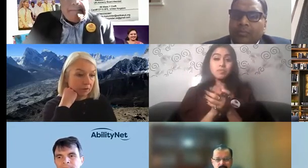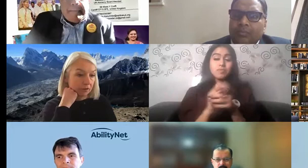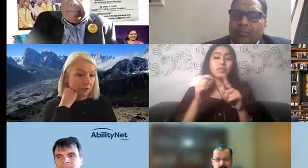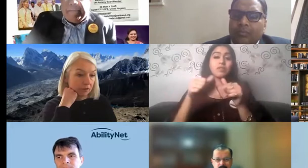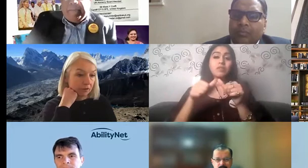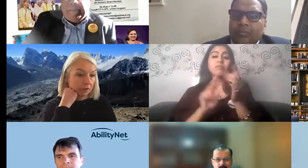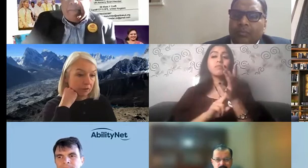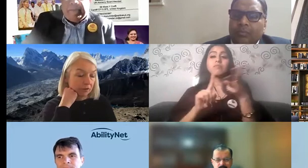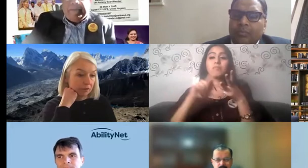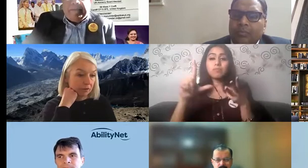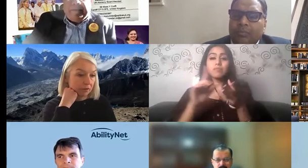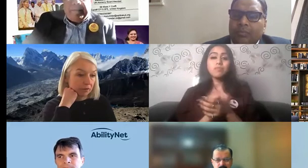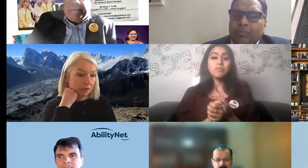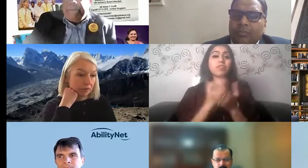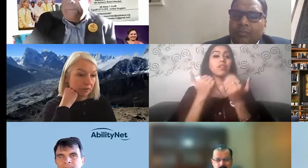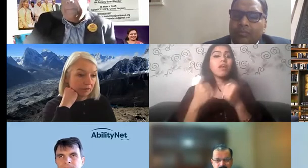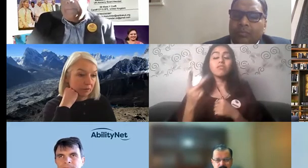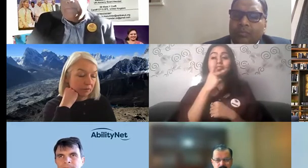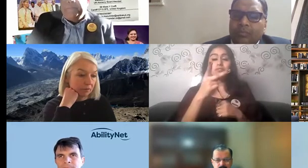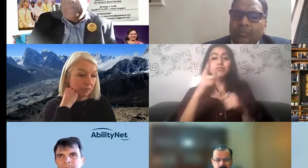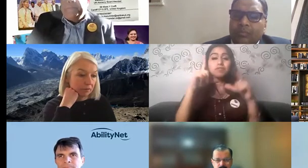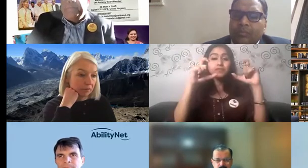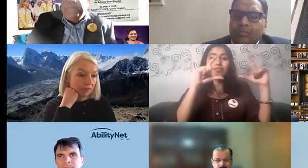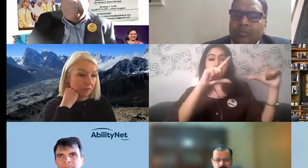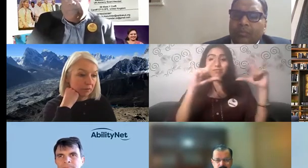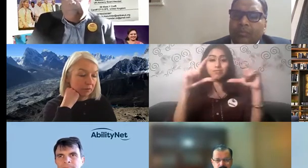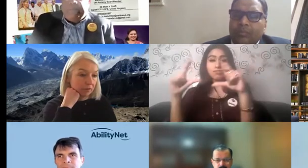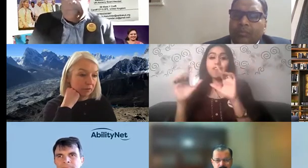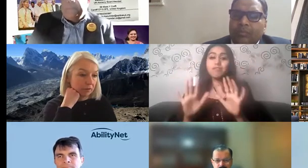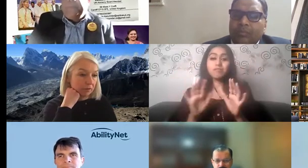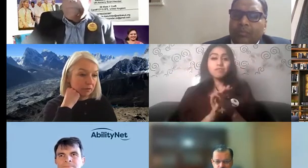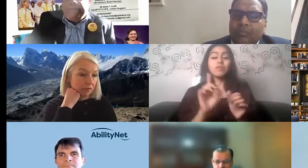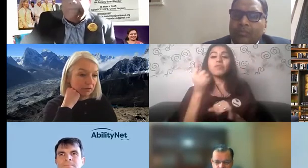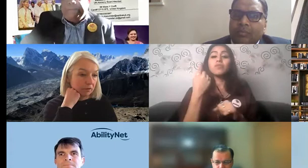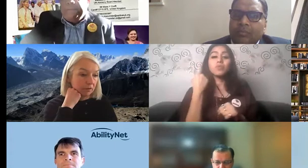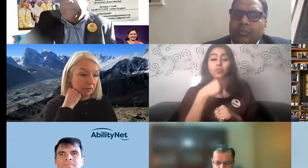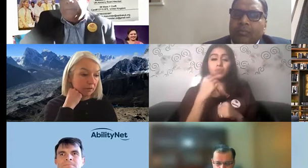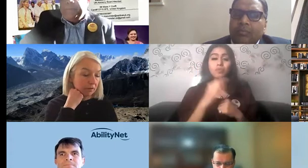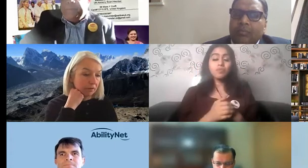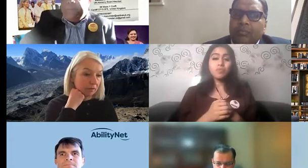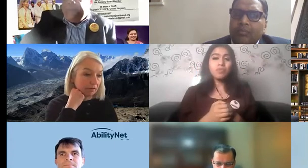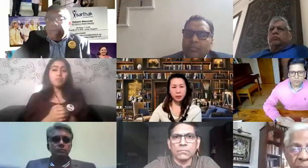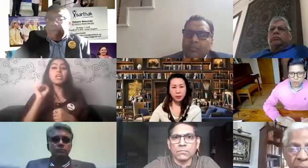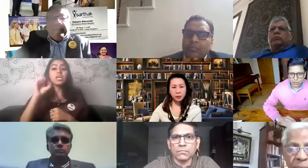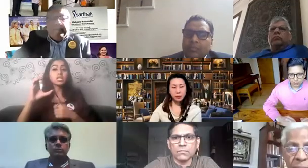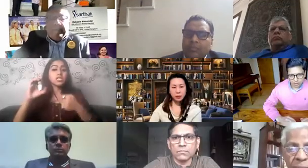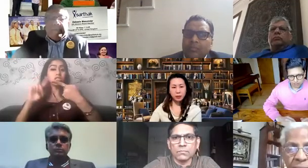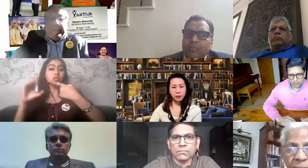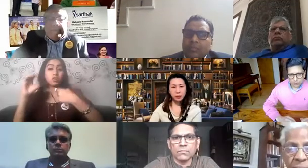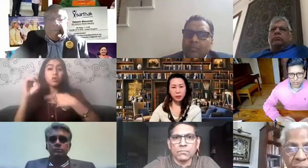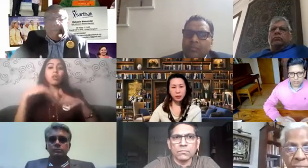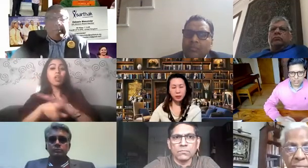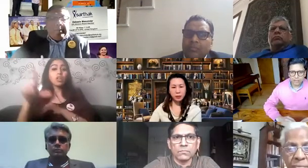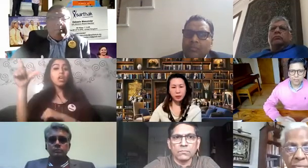panelists now. You can see them on your screen. The first we have is Tracy Lazard. She's the CEO of Inclusion